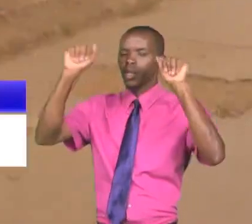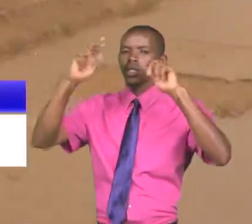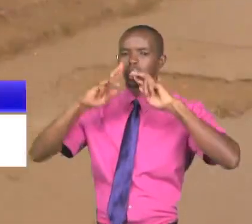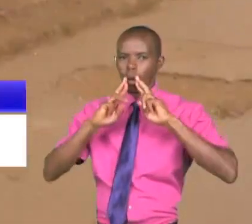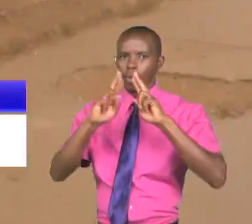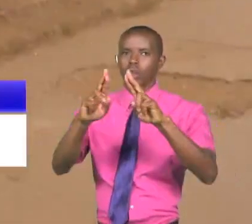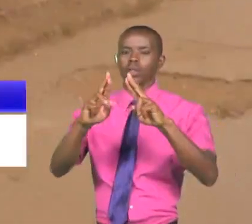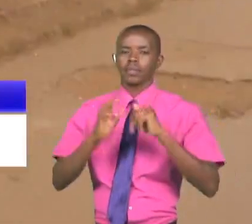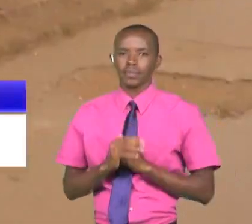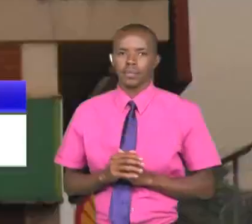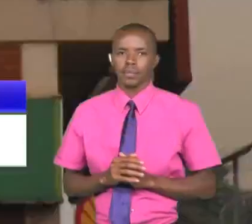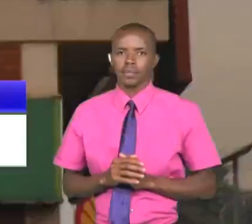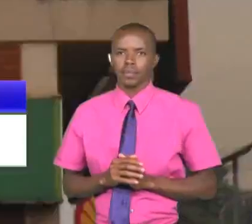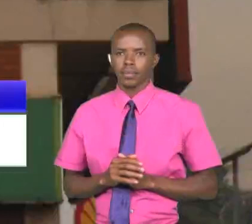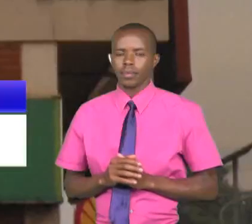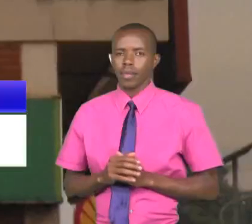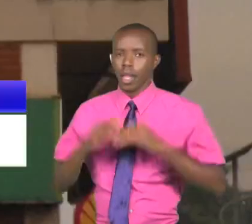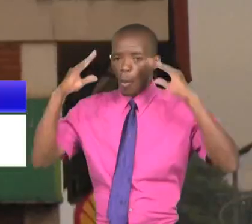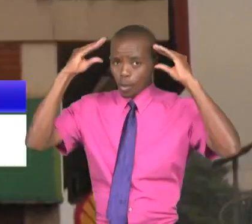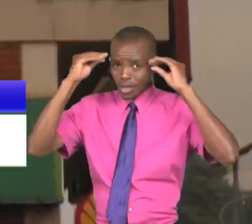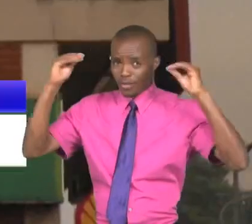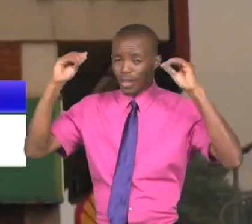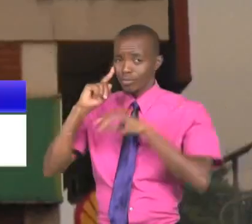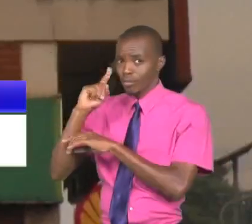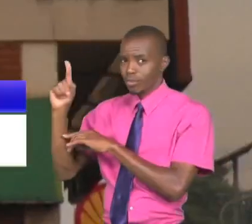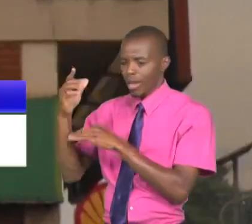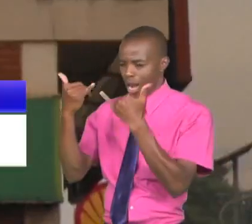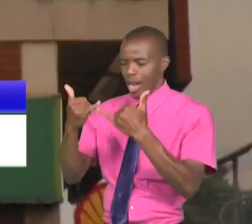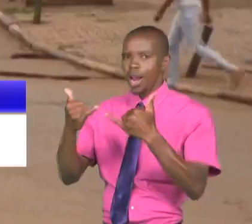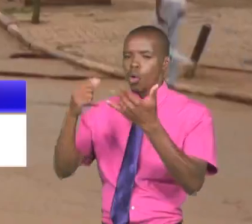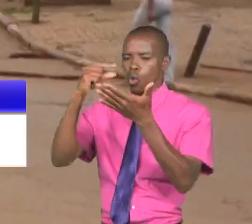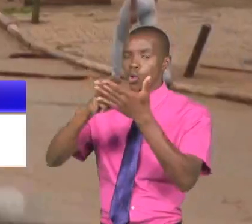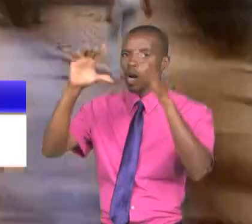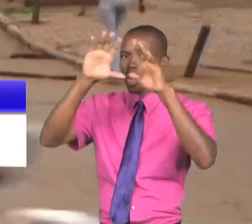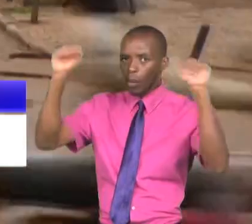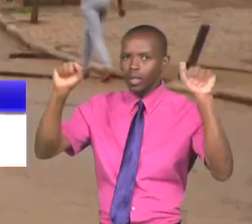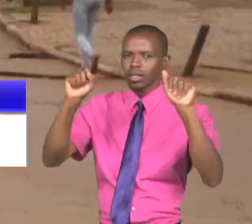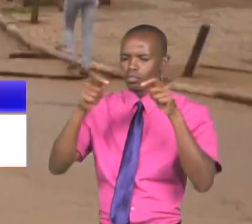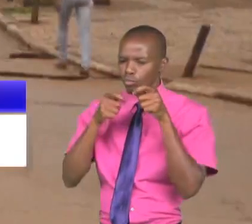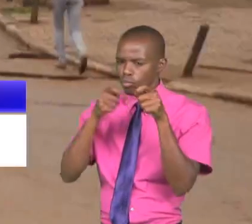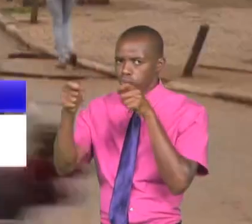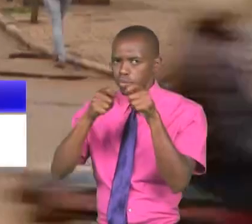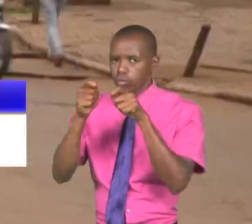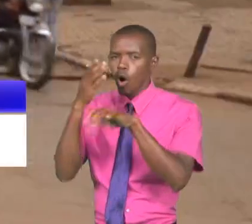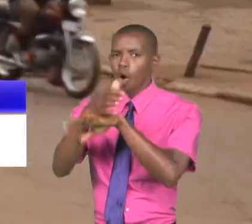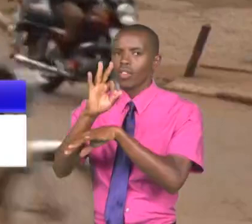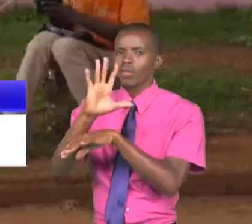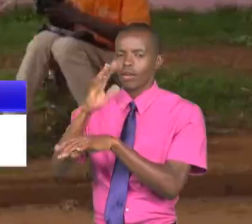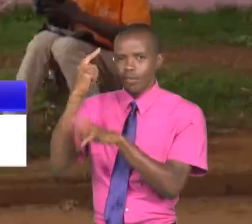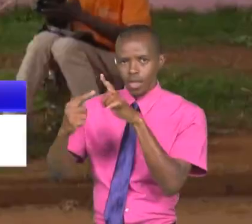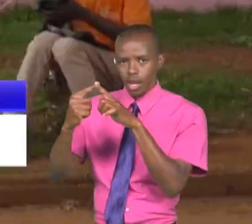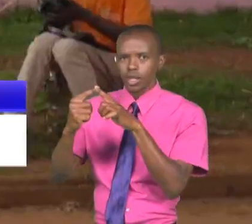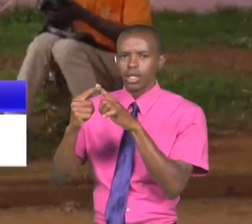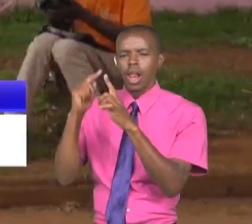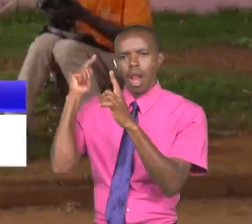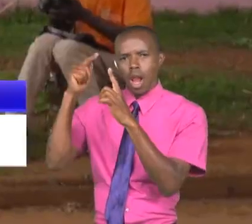outcome. Yoweri Museveni, the current Ugandan president who has governed the country for 35 years, seeks